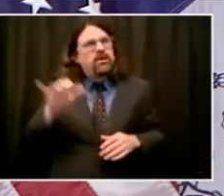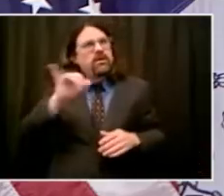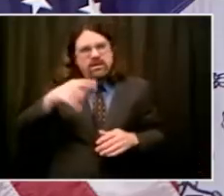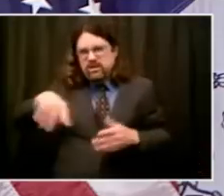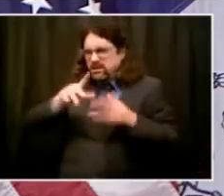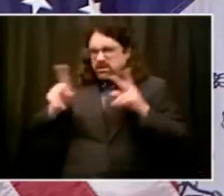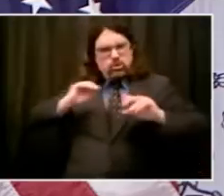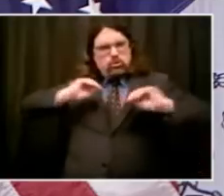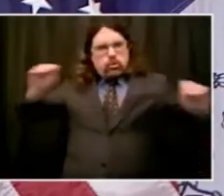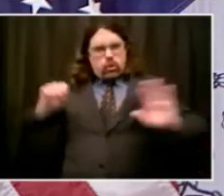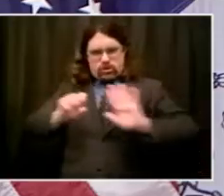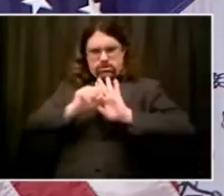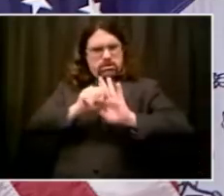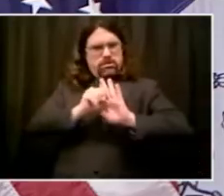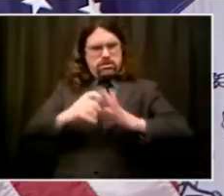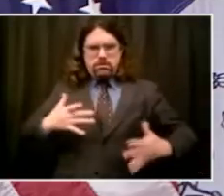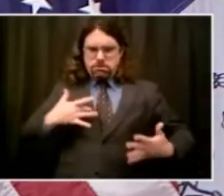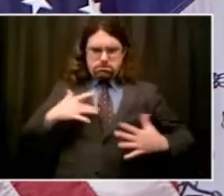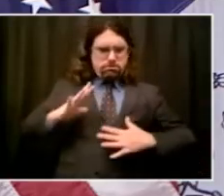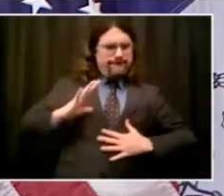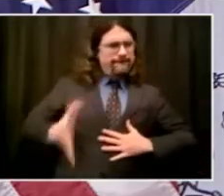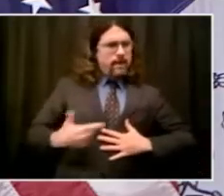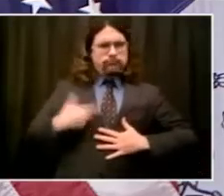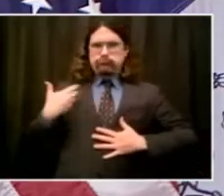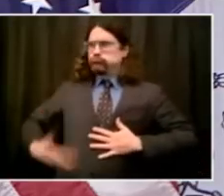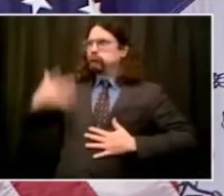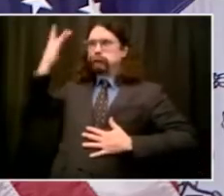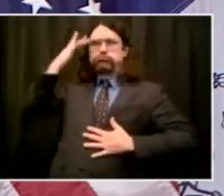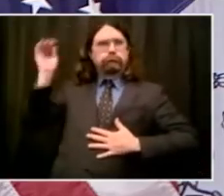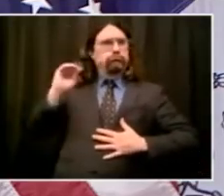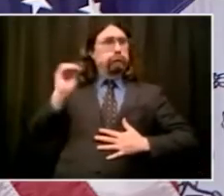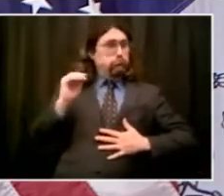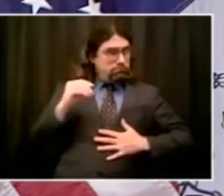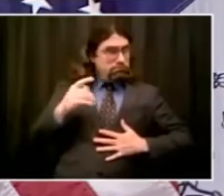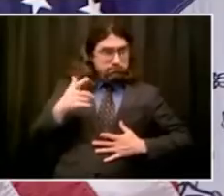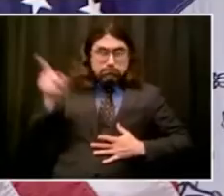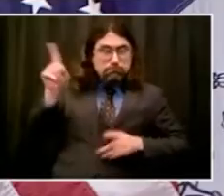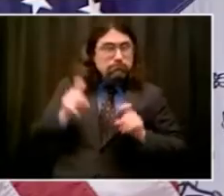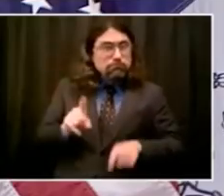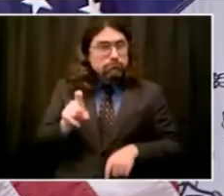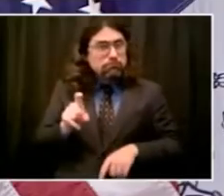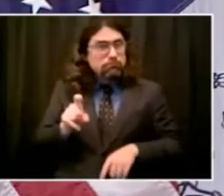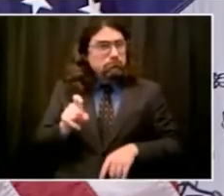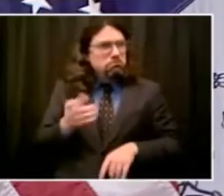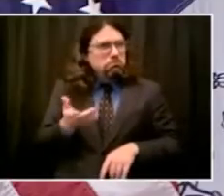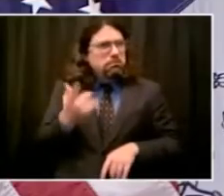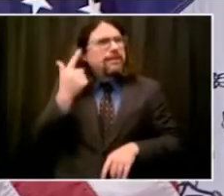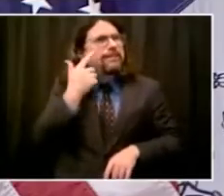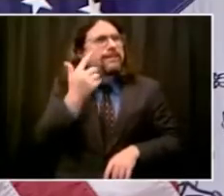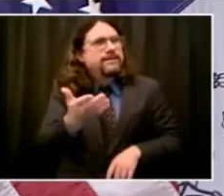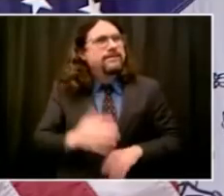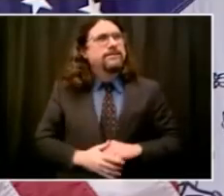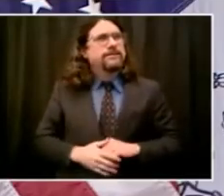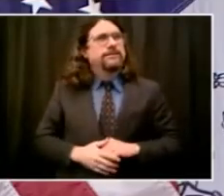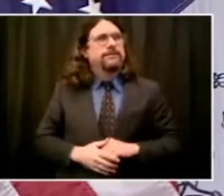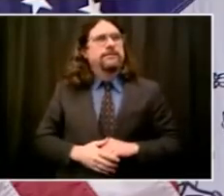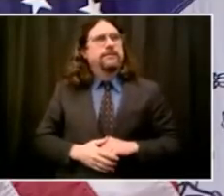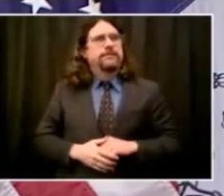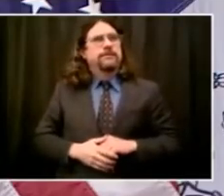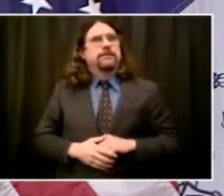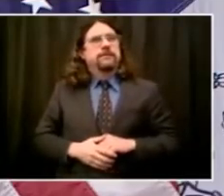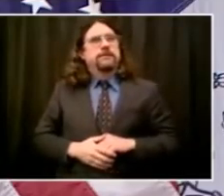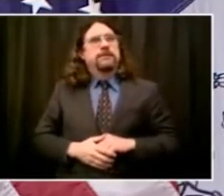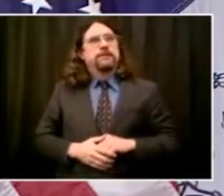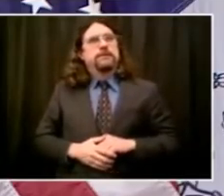I wondered if you could revisit what interest, if any, the city has in the kind of certificates or identity cards that would indicate what